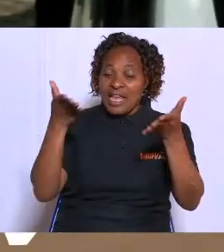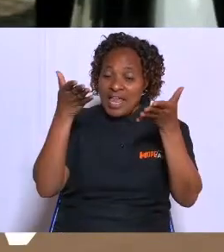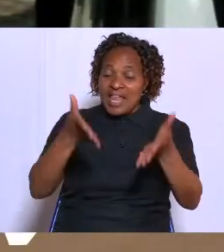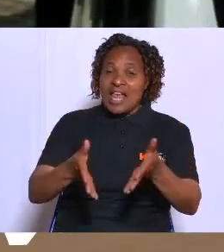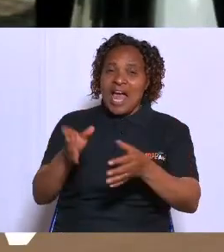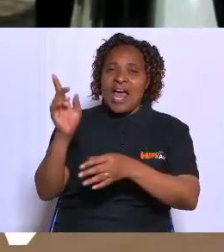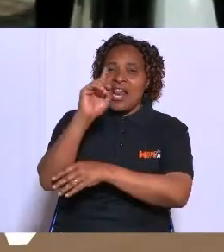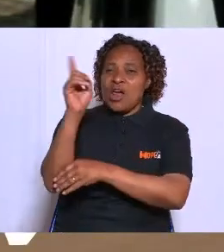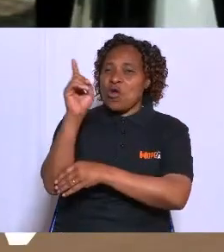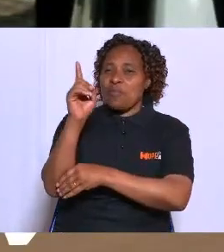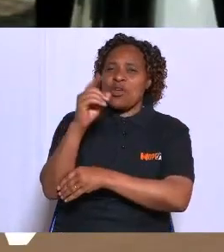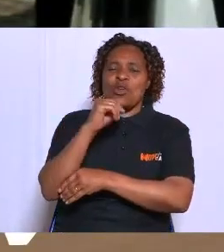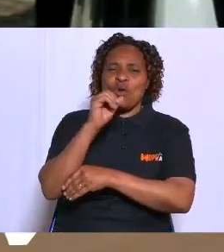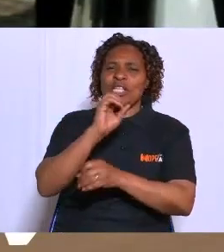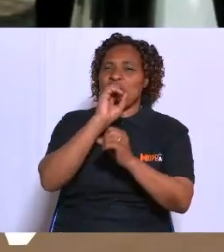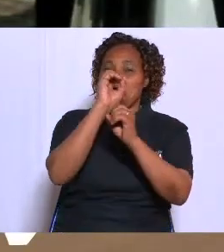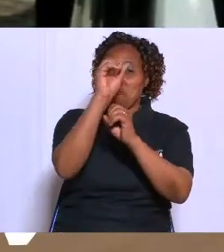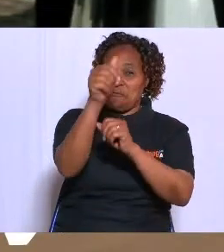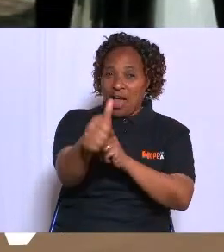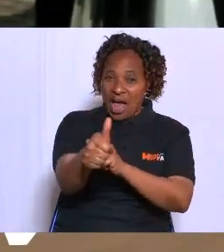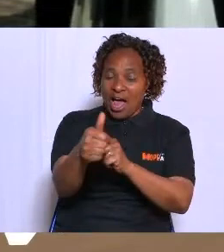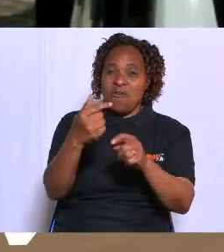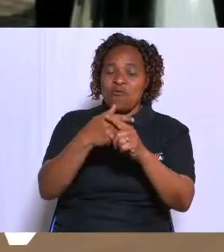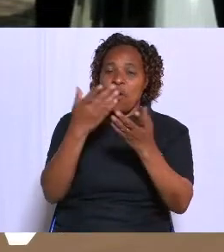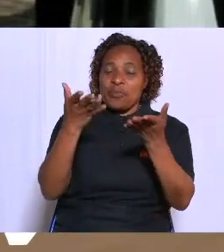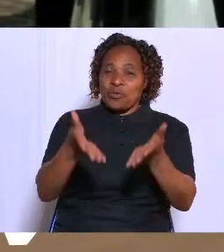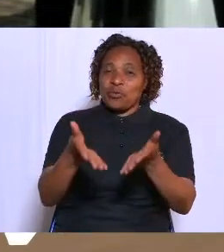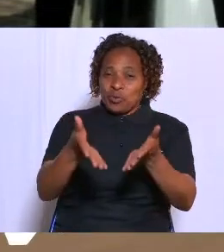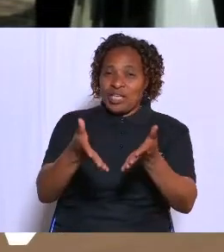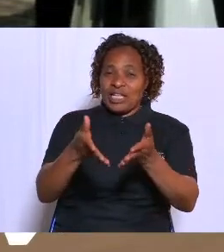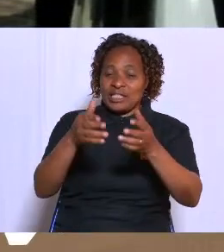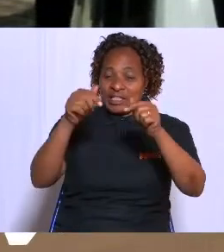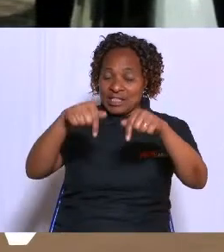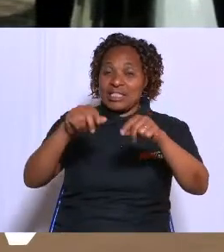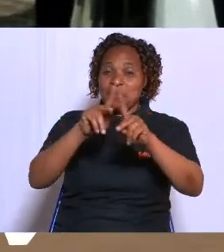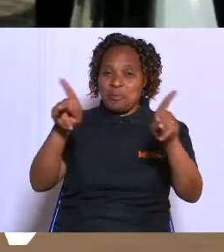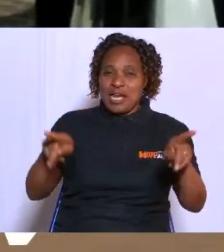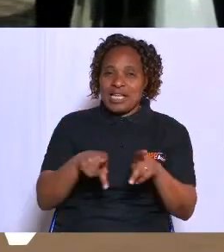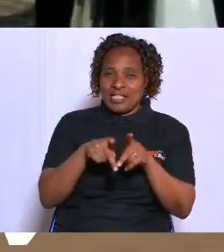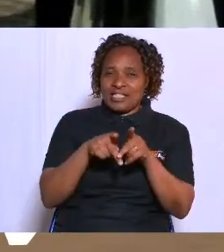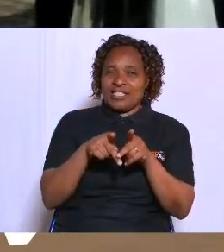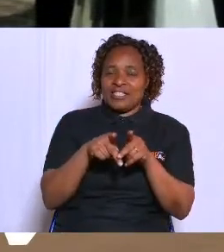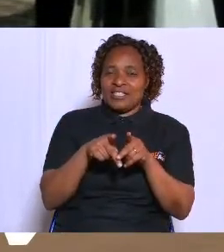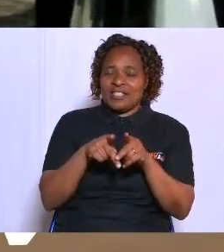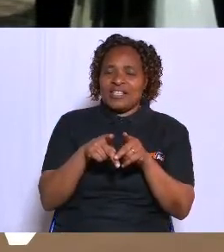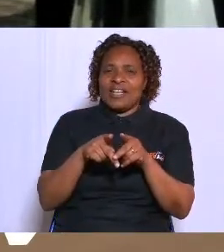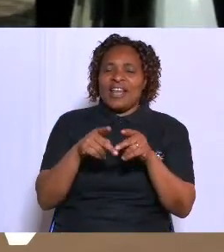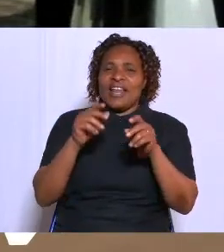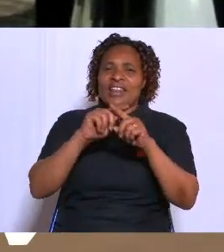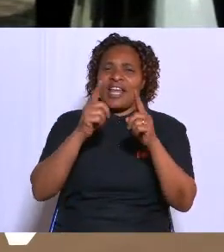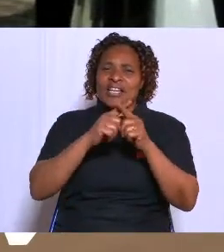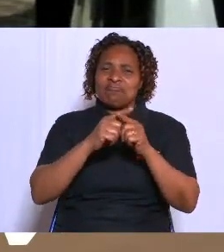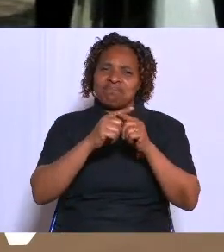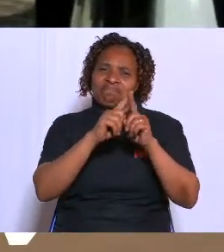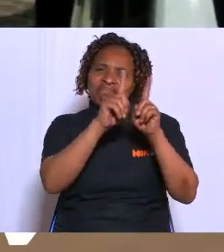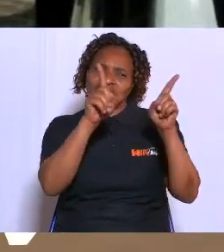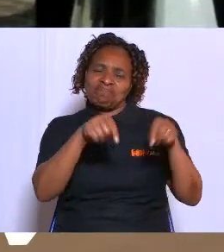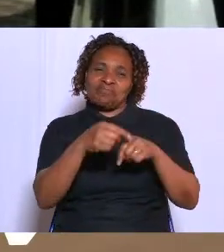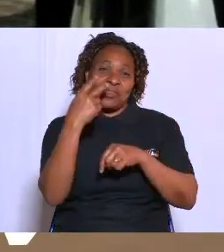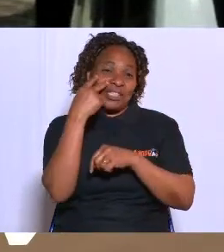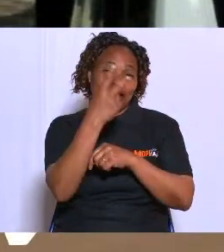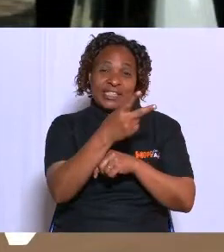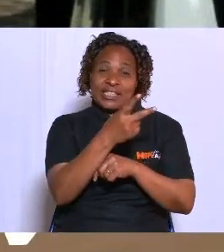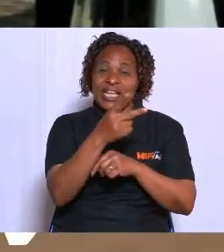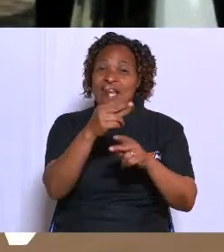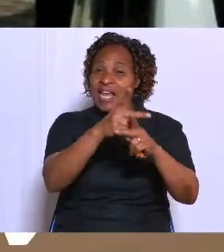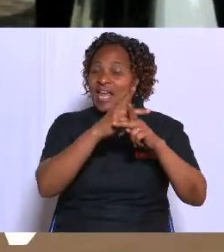not far from our current location where we're holding these meetings and a screen was put up if you look at it